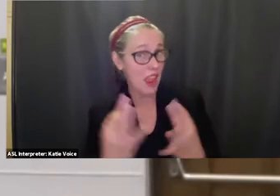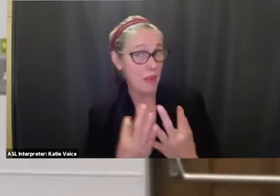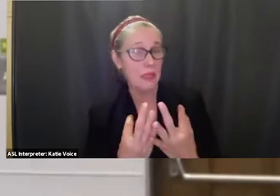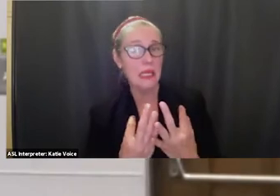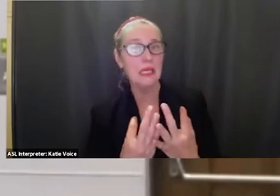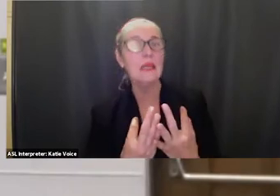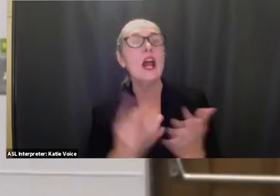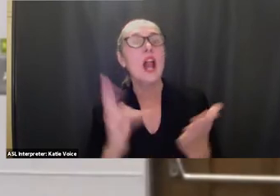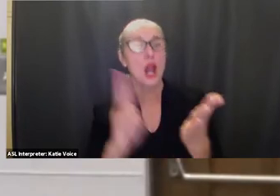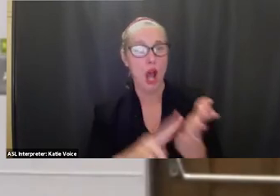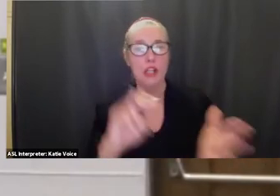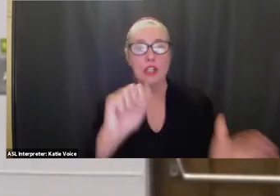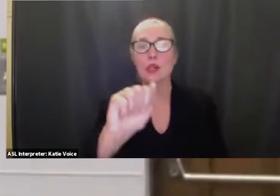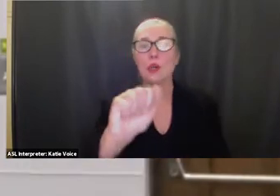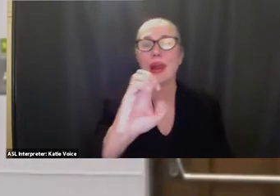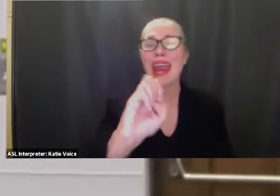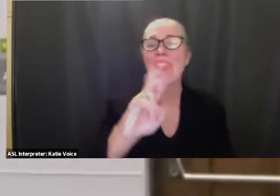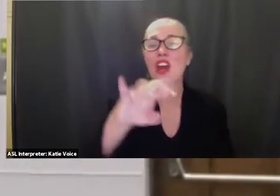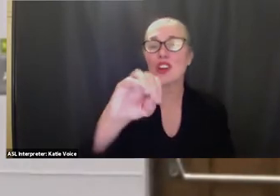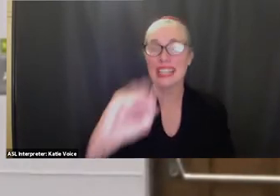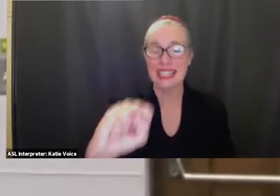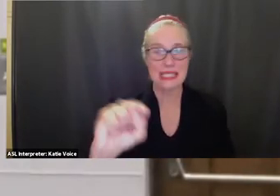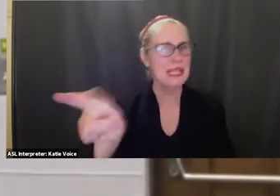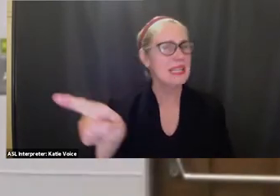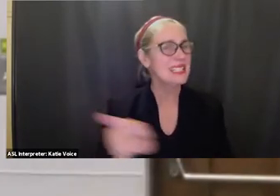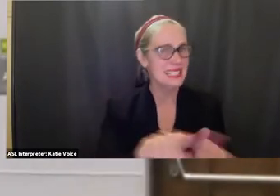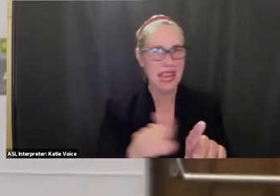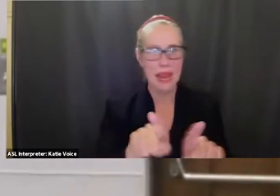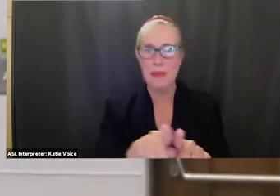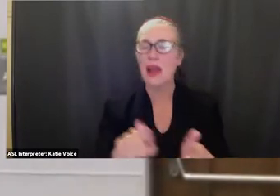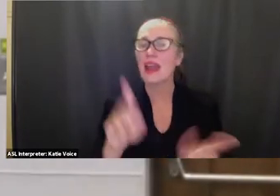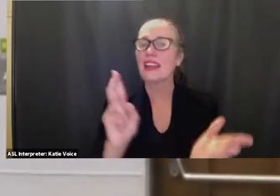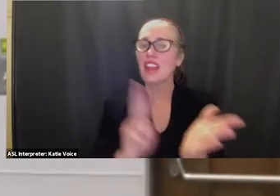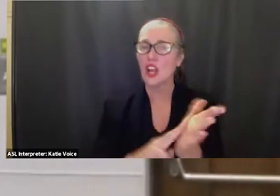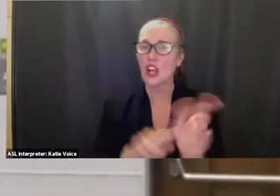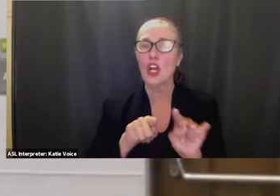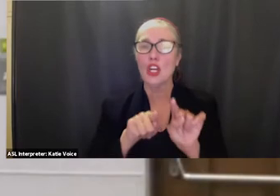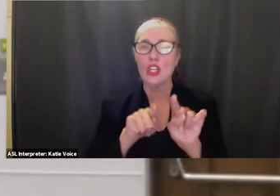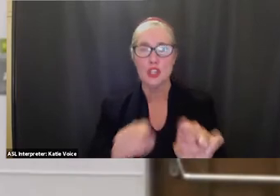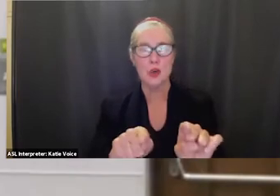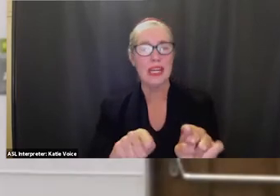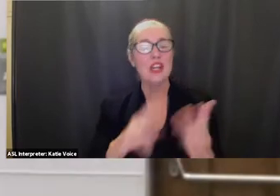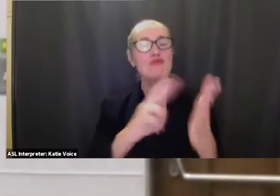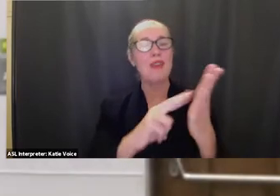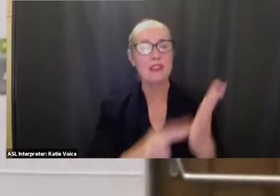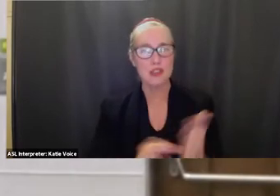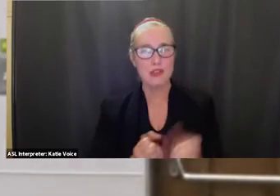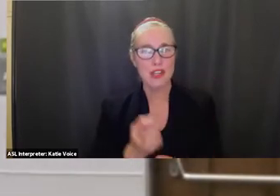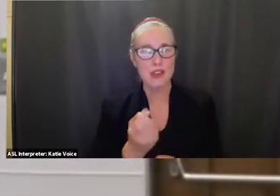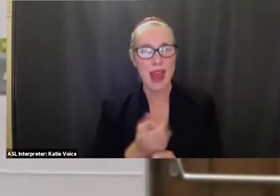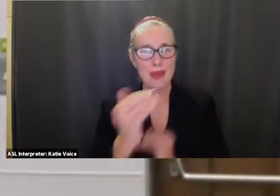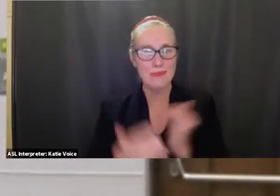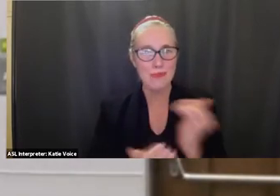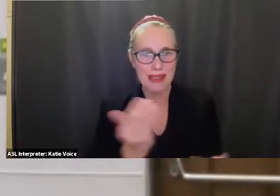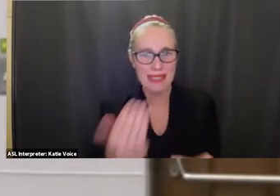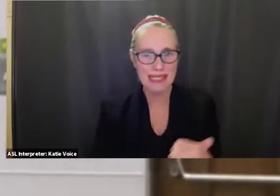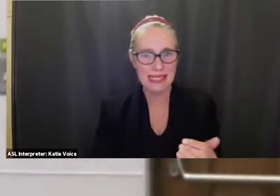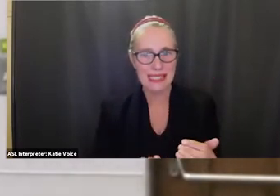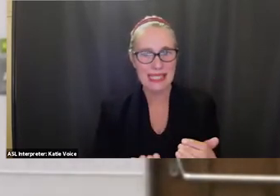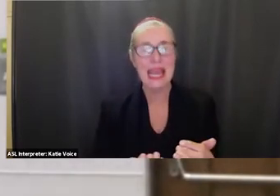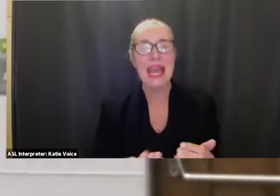log into aries basically the same way that they log into ares during the annual registration process and upload their proof of